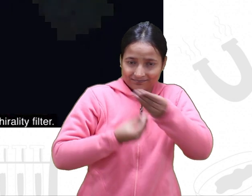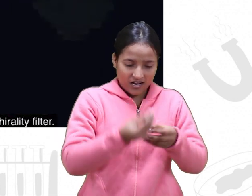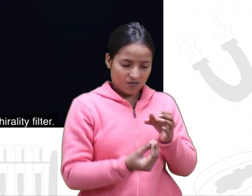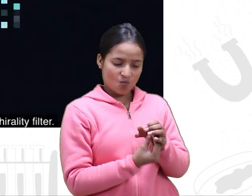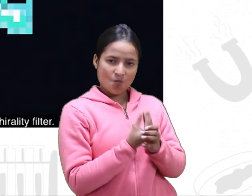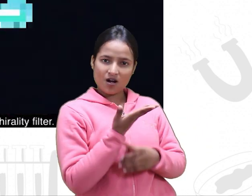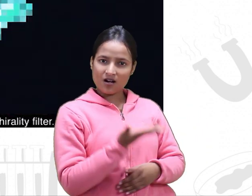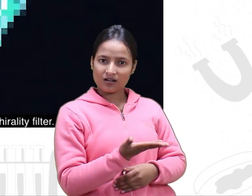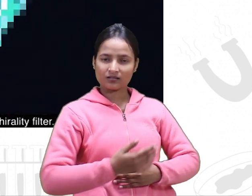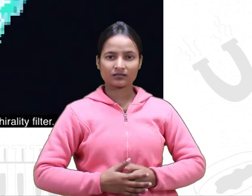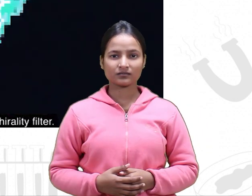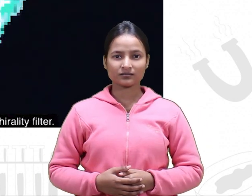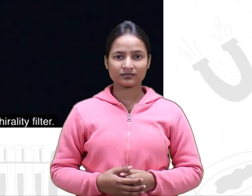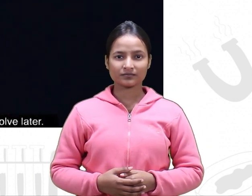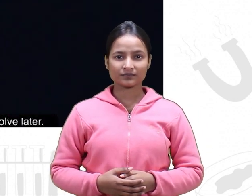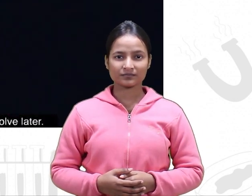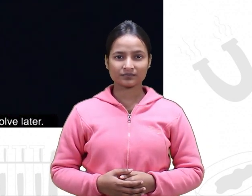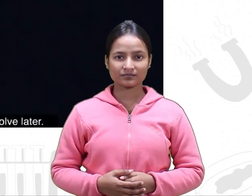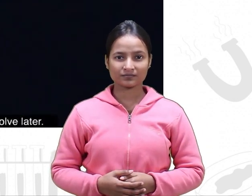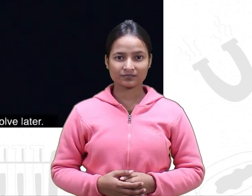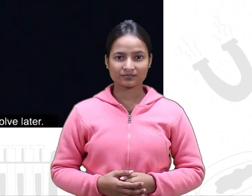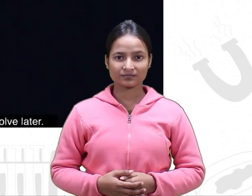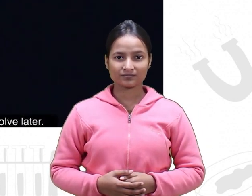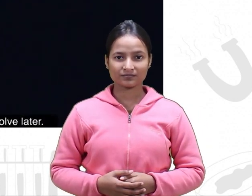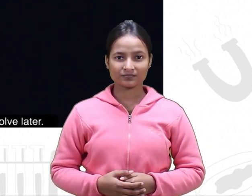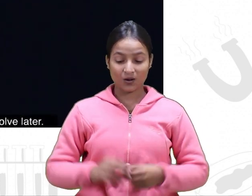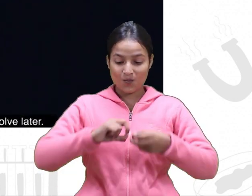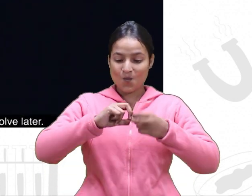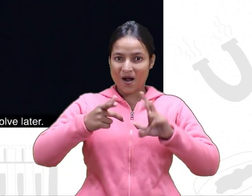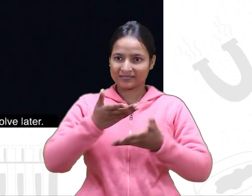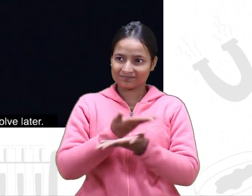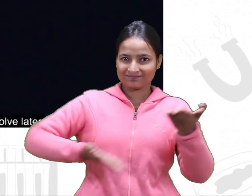making proteins as a chirality filter, thus setting up a stage